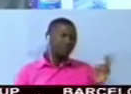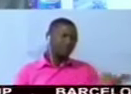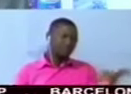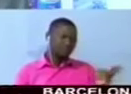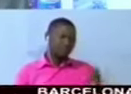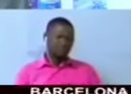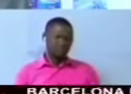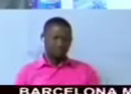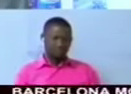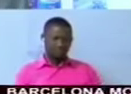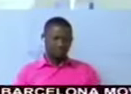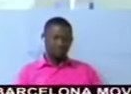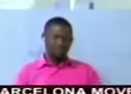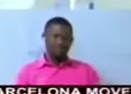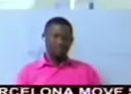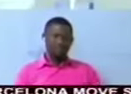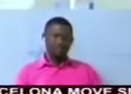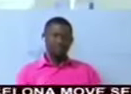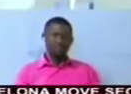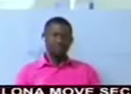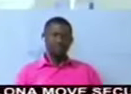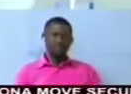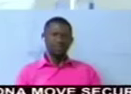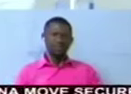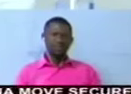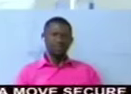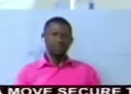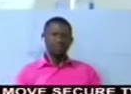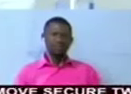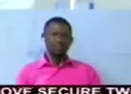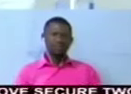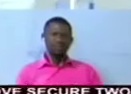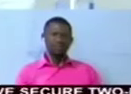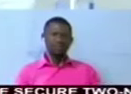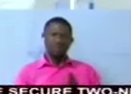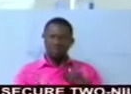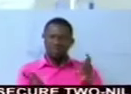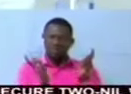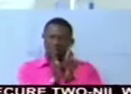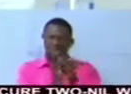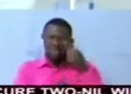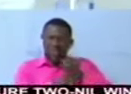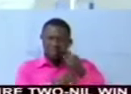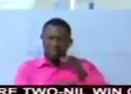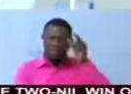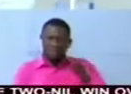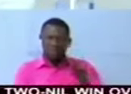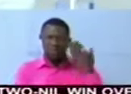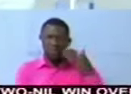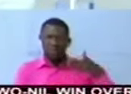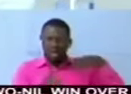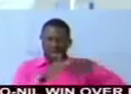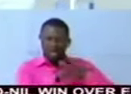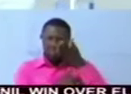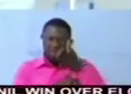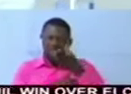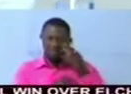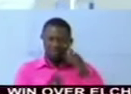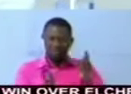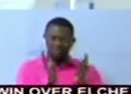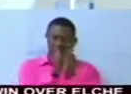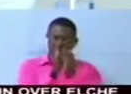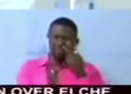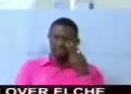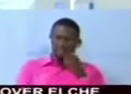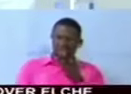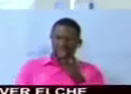When you arrived, did you find a Gambian amongst the lot? Ba nga egge ndax gis nga fa ko xamne wa